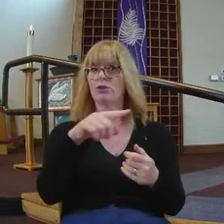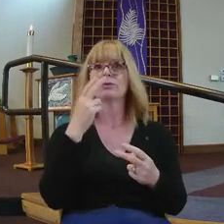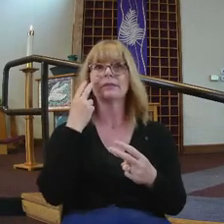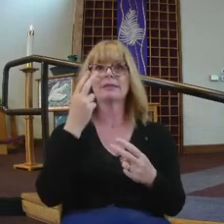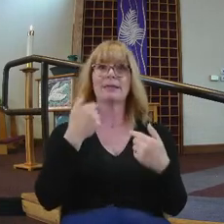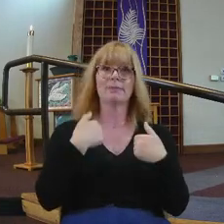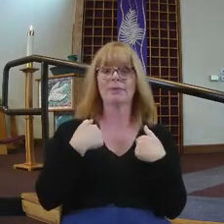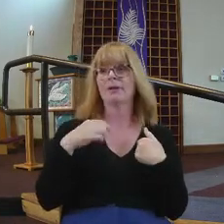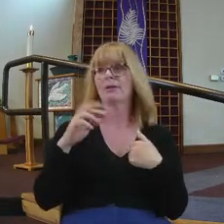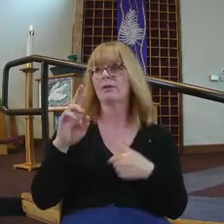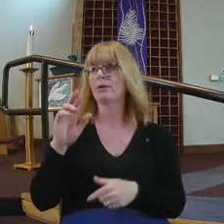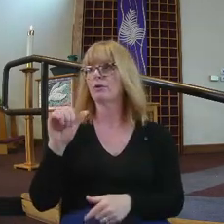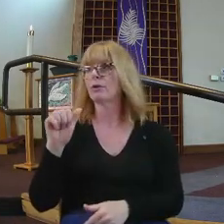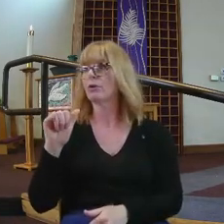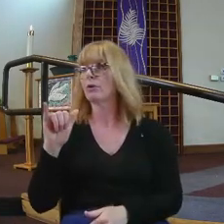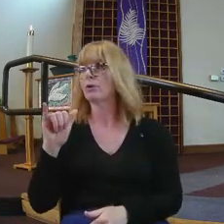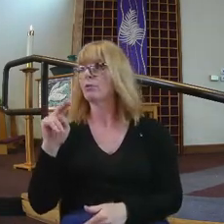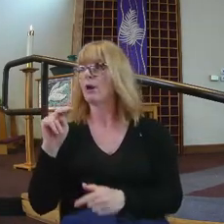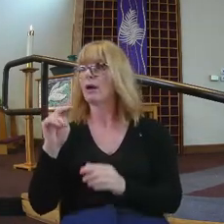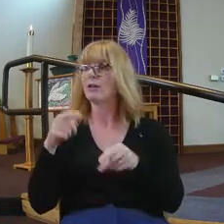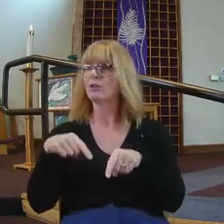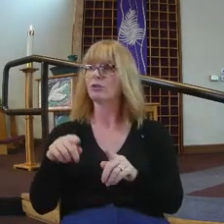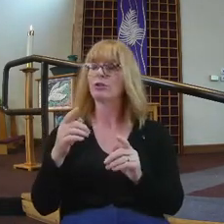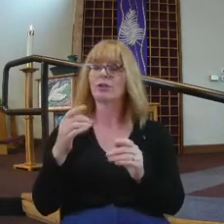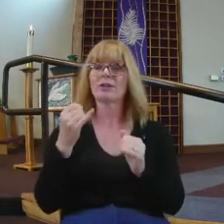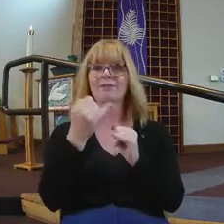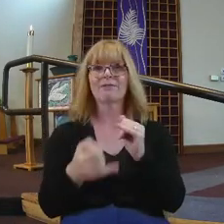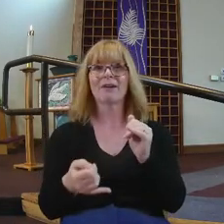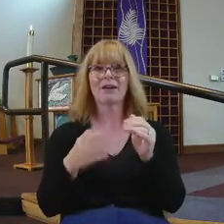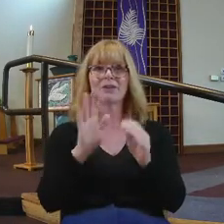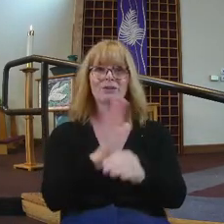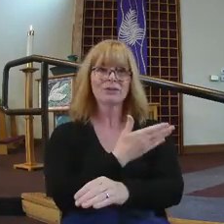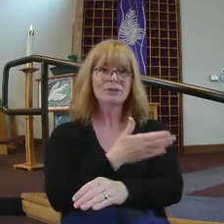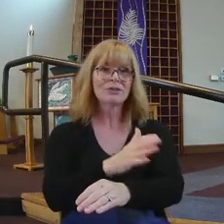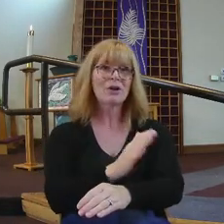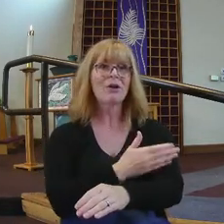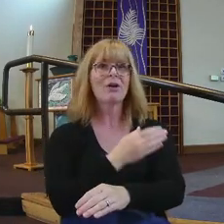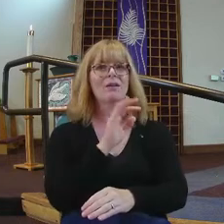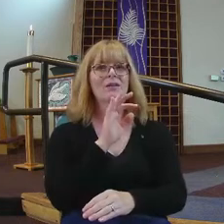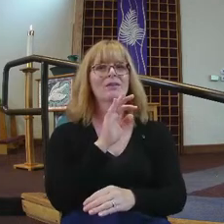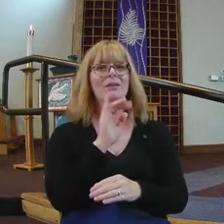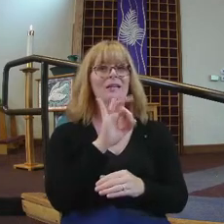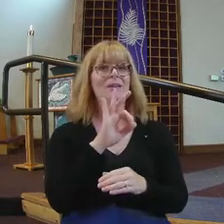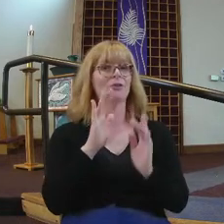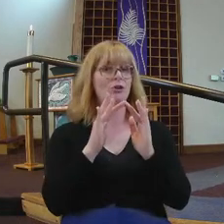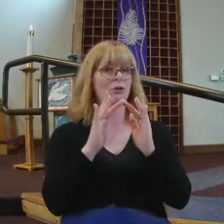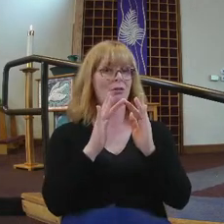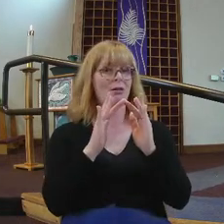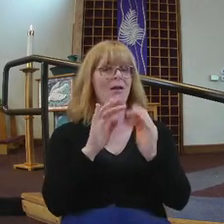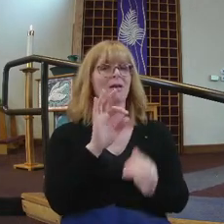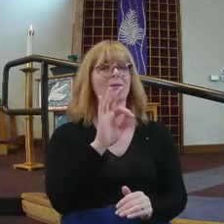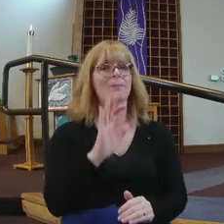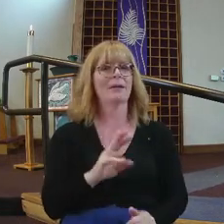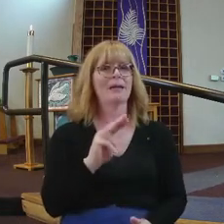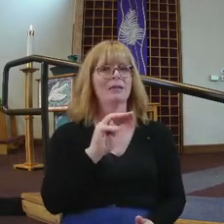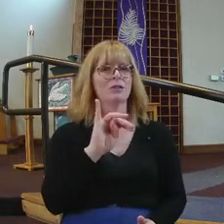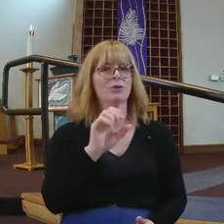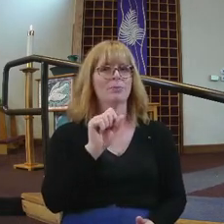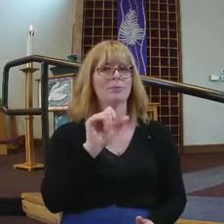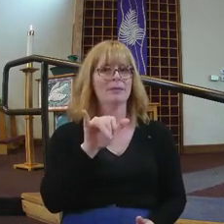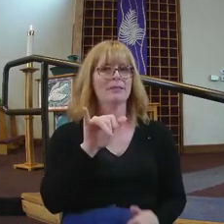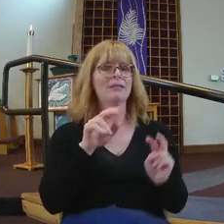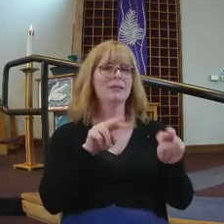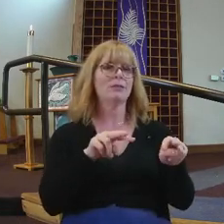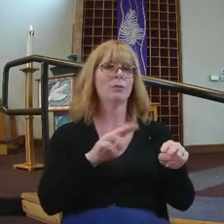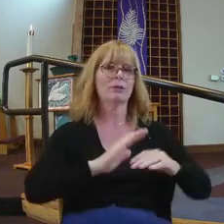as we sing our final song. If you're worshiping online, if you would visit with Pastor Missy. And after worship, you can see any of us. We'll either be